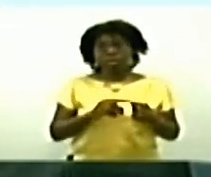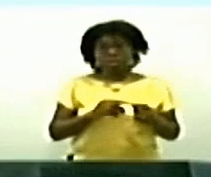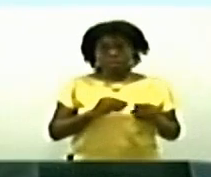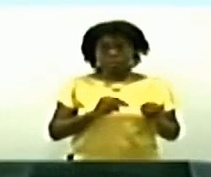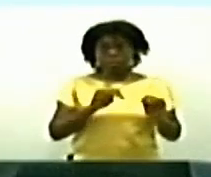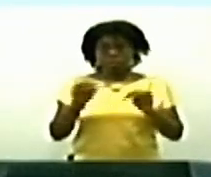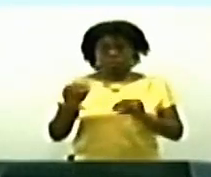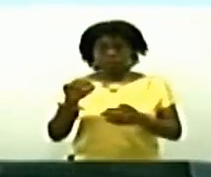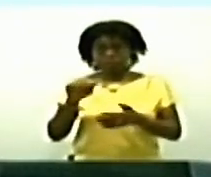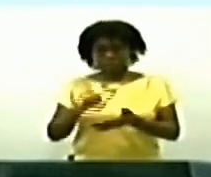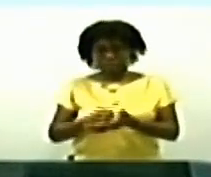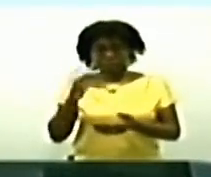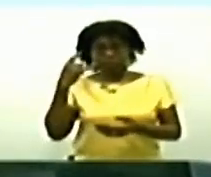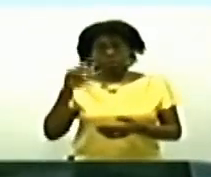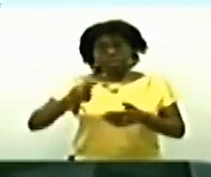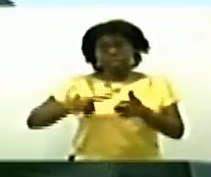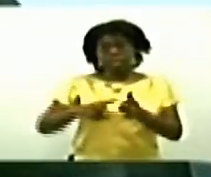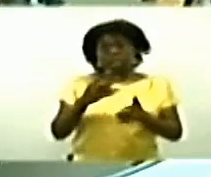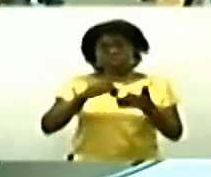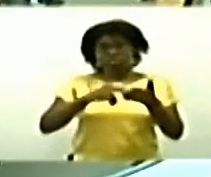reading. Thank you very much.